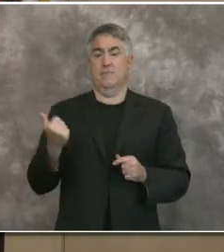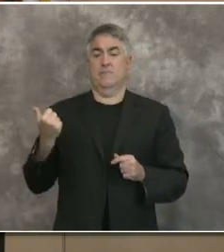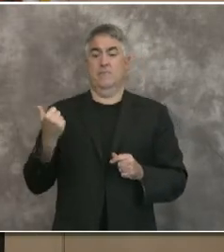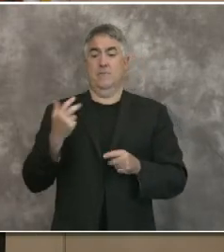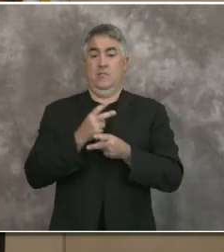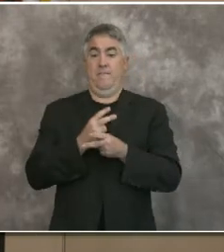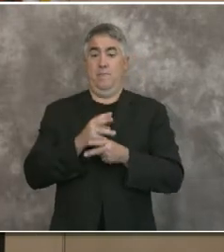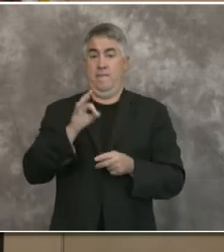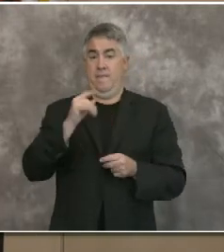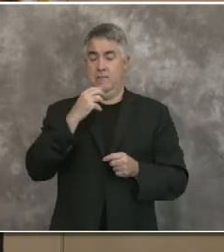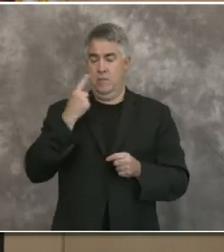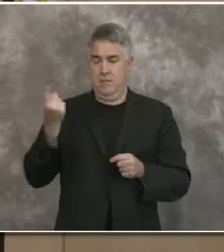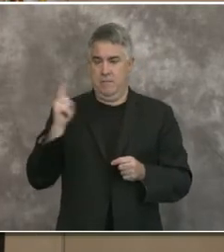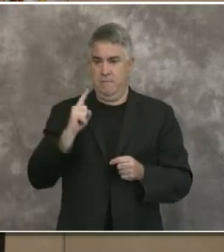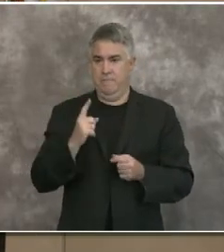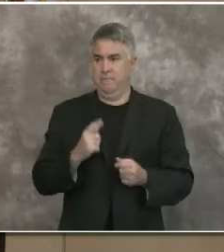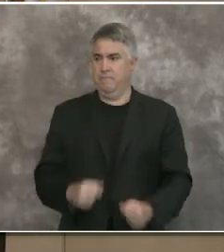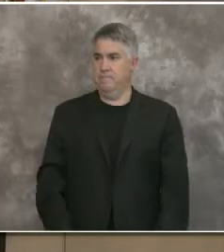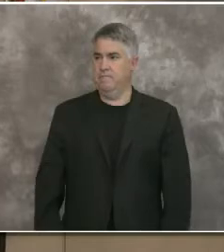Supervisor Fletcher.